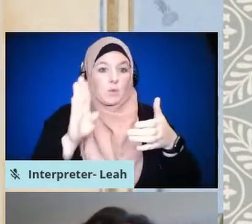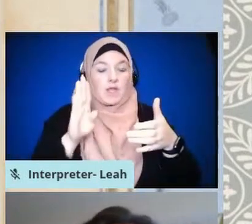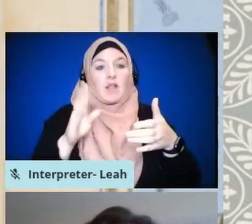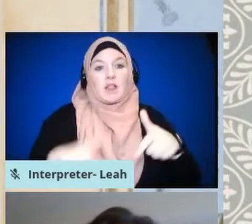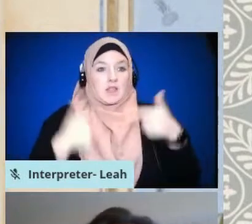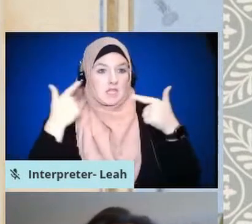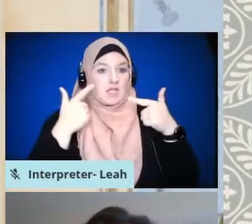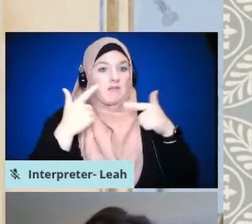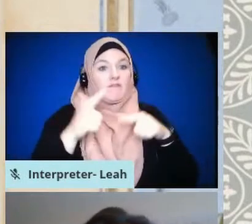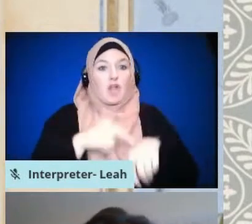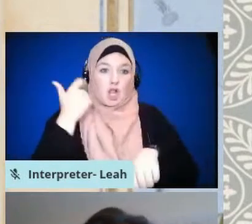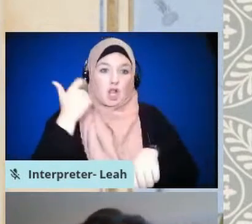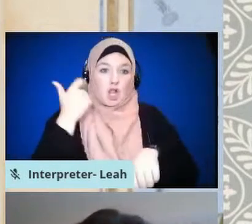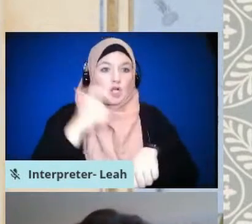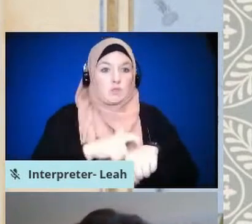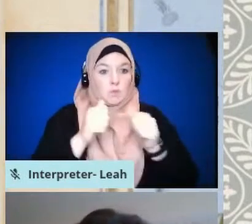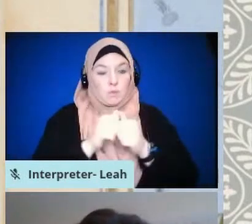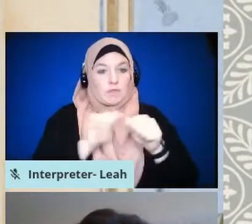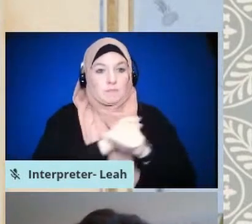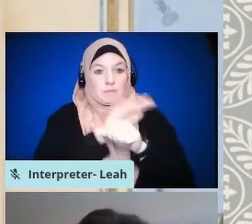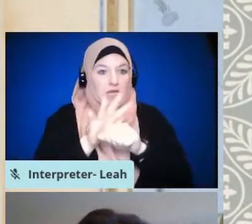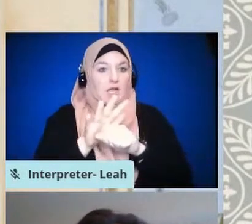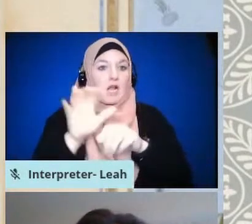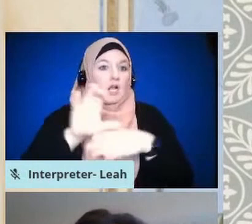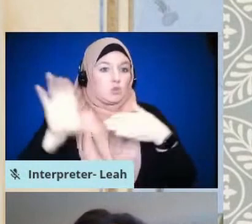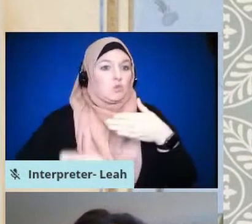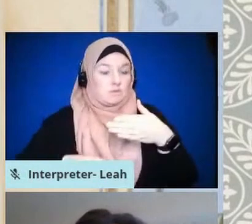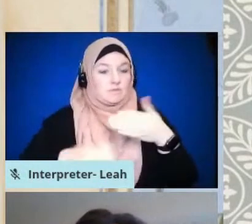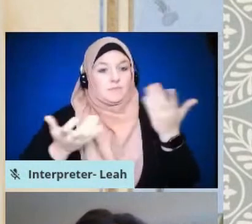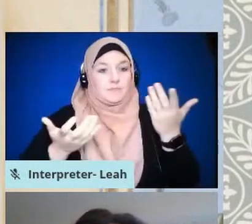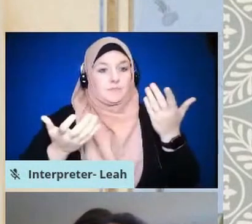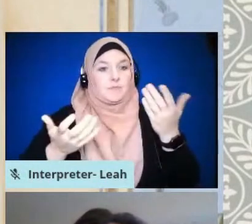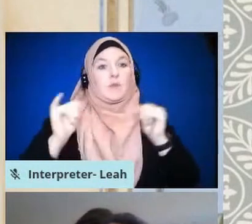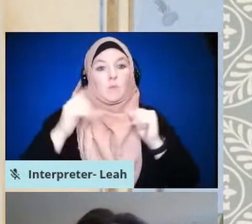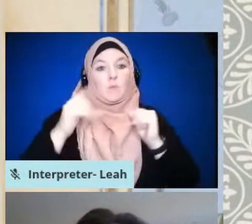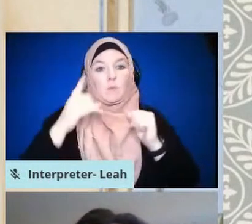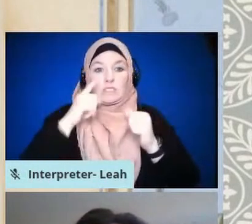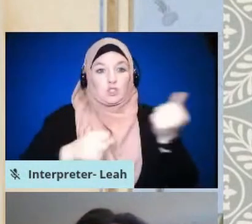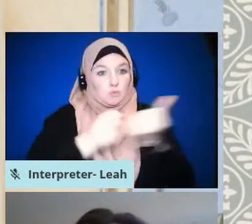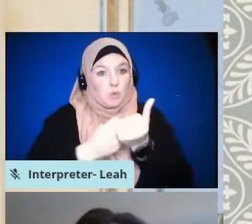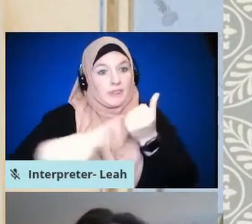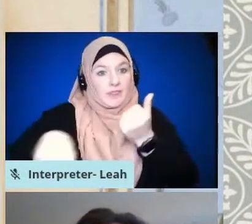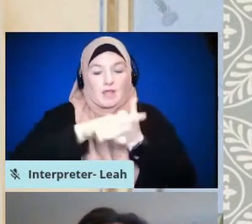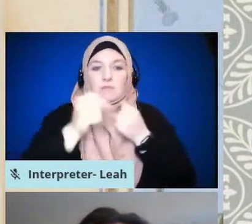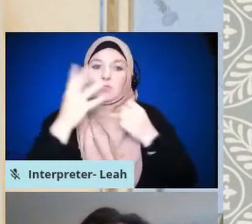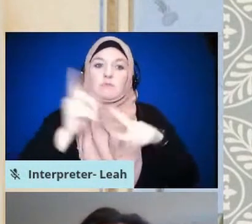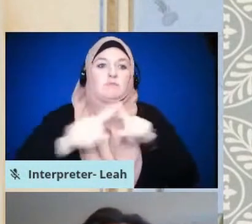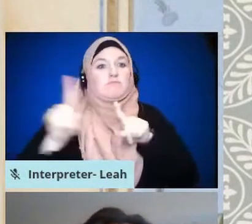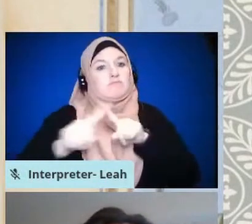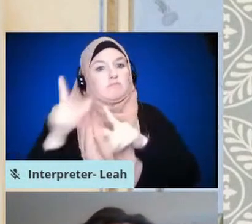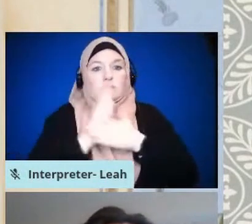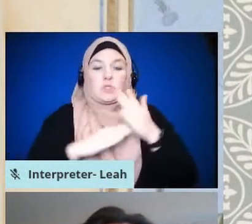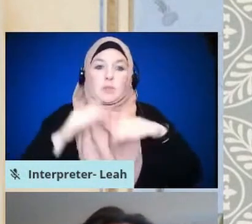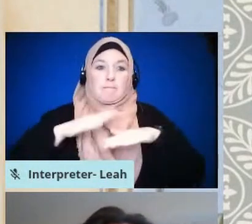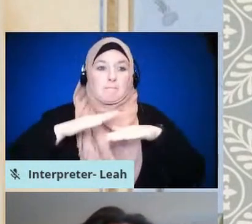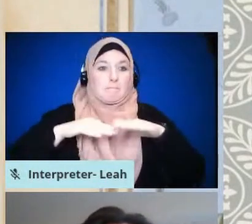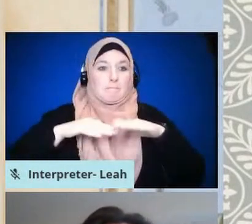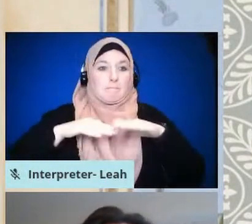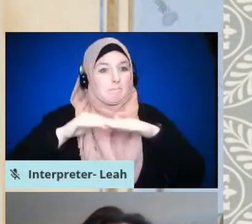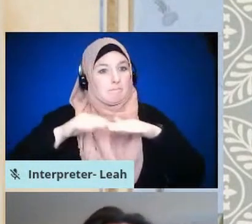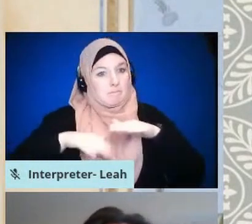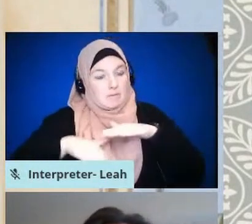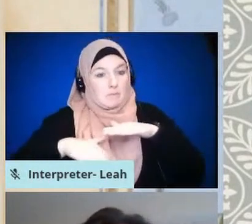the longest with the pandemic's consequences. We need to support them at so many levels to minimize harm